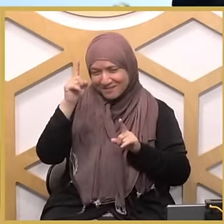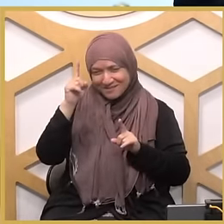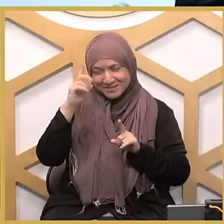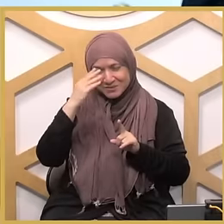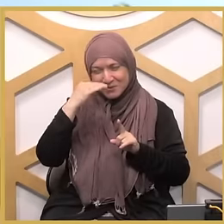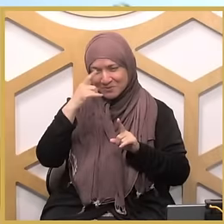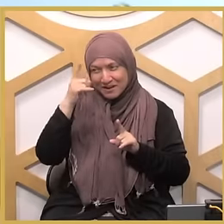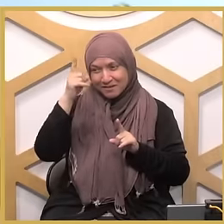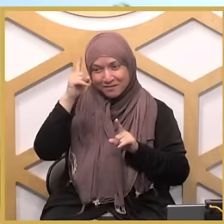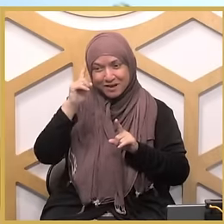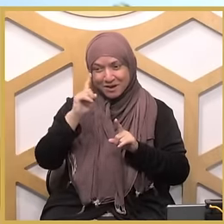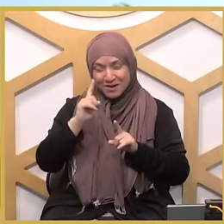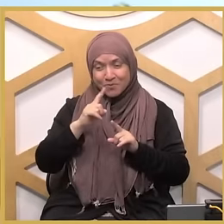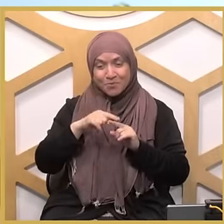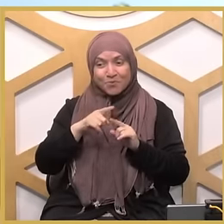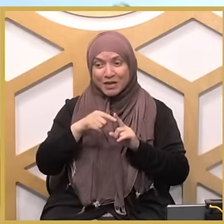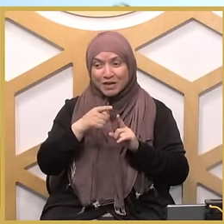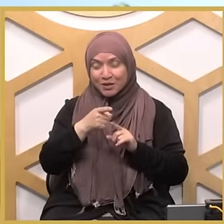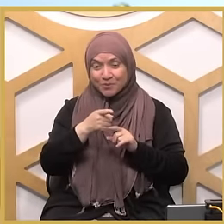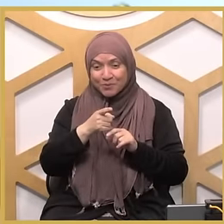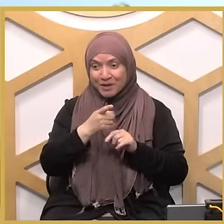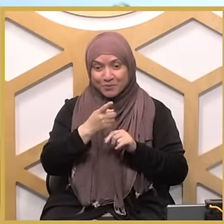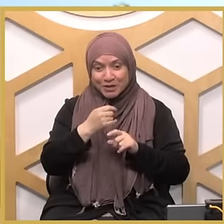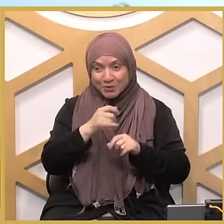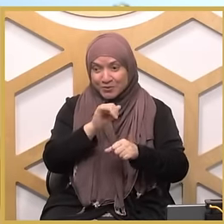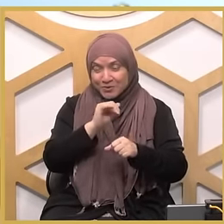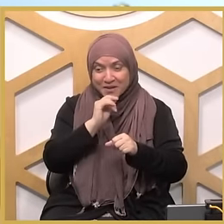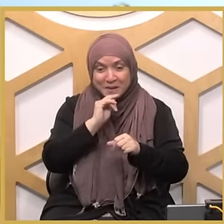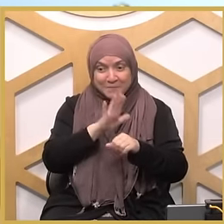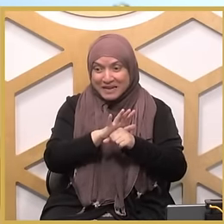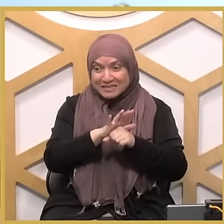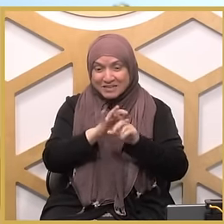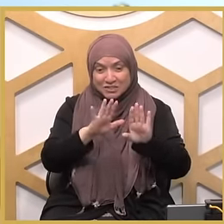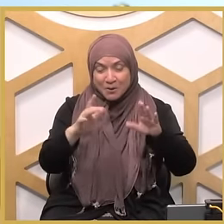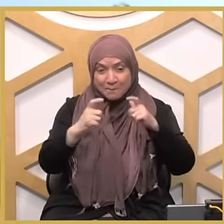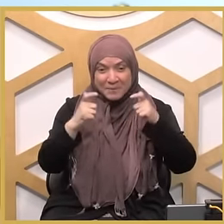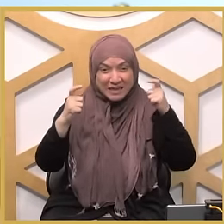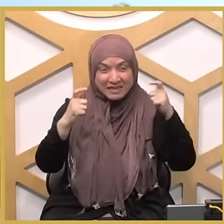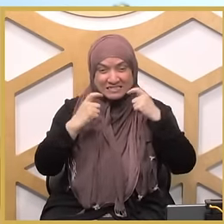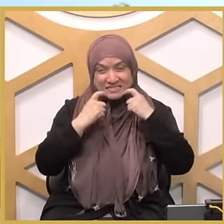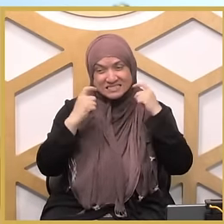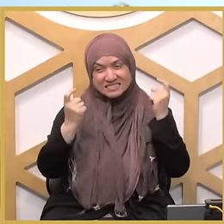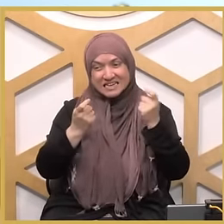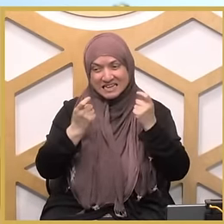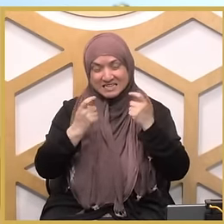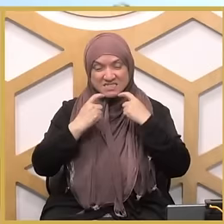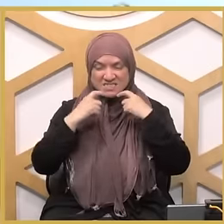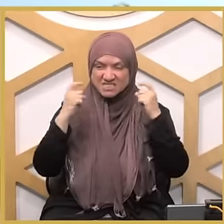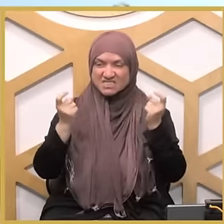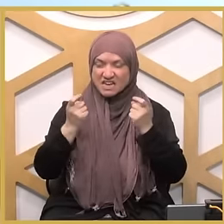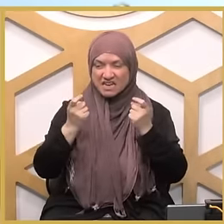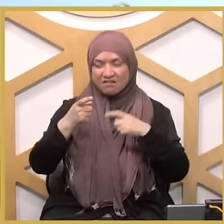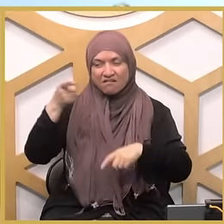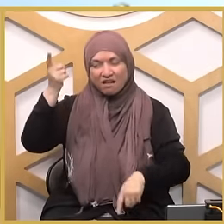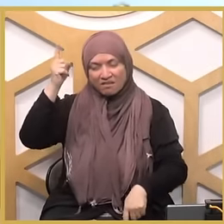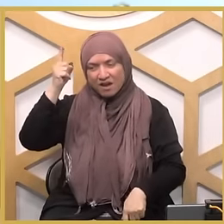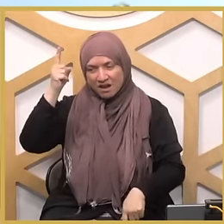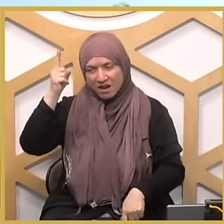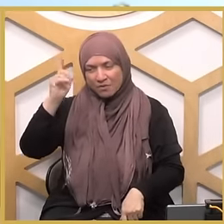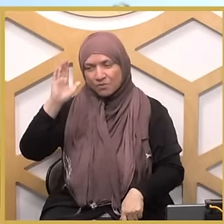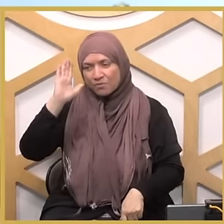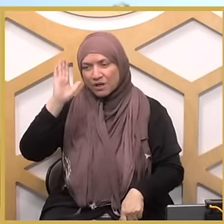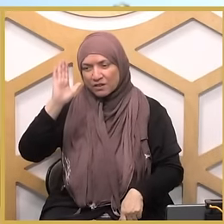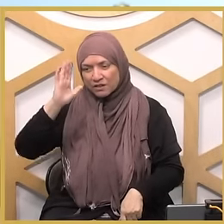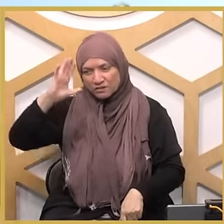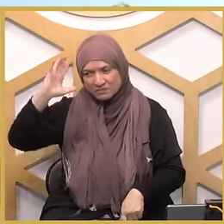major sins. Ibn Abbas radiallahu anhuma describes it as, he says, this is your faith in the believer, so belief in the believer. When you're